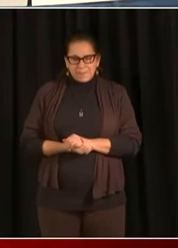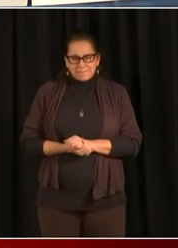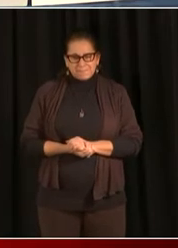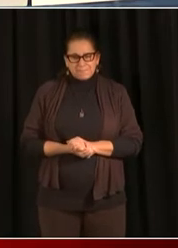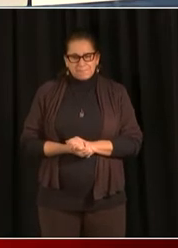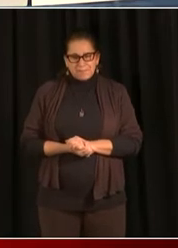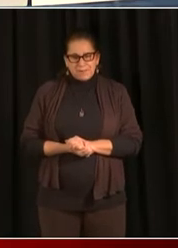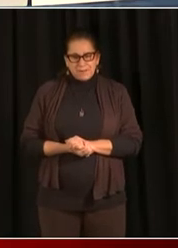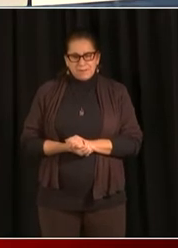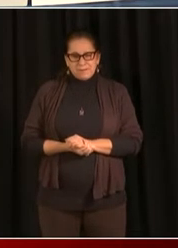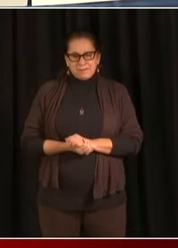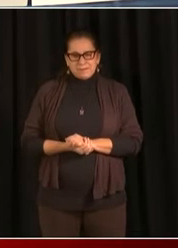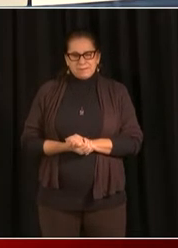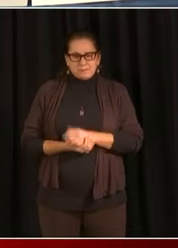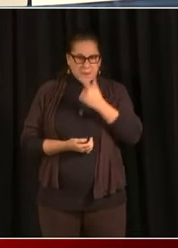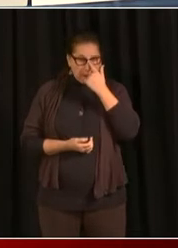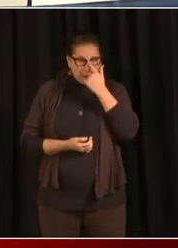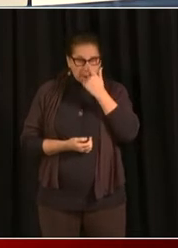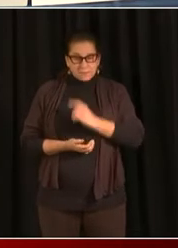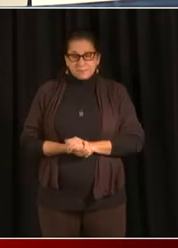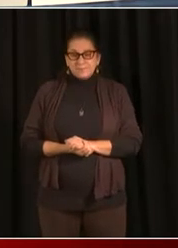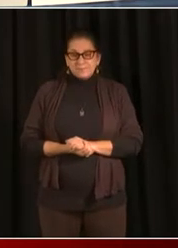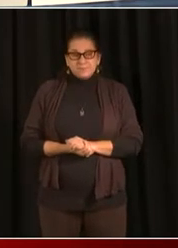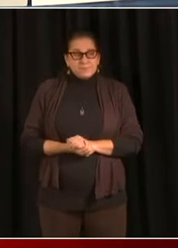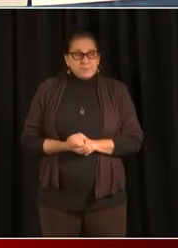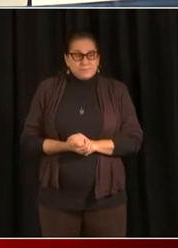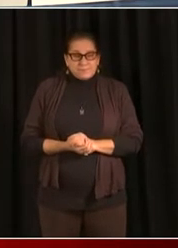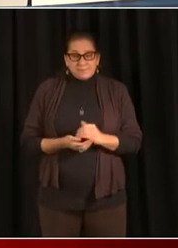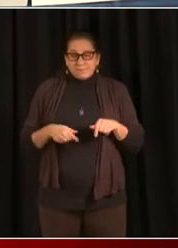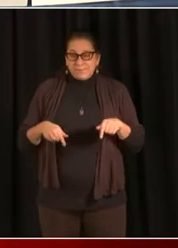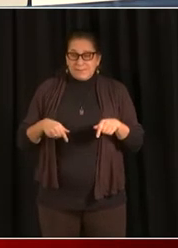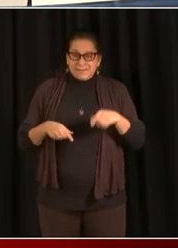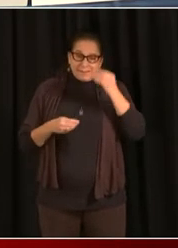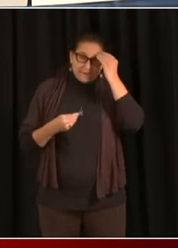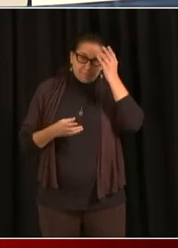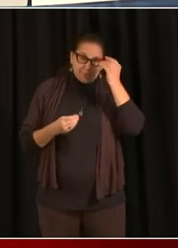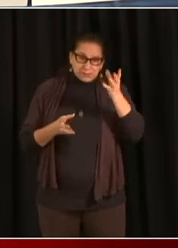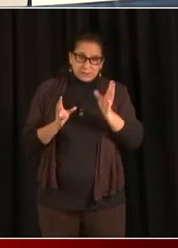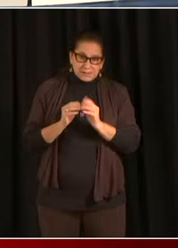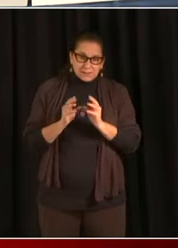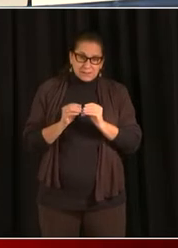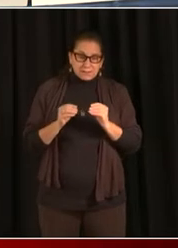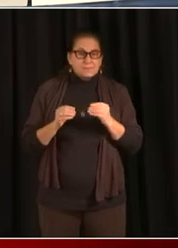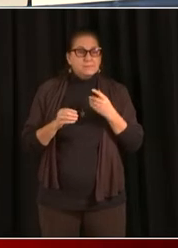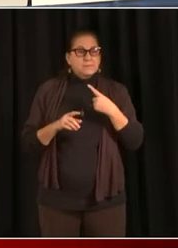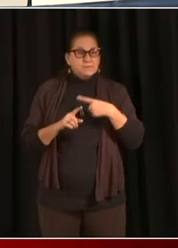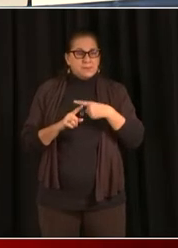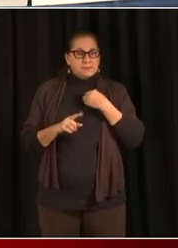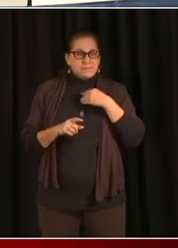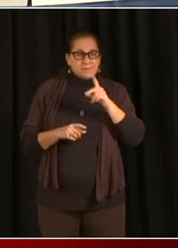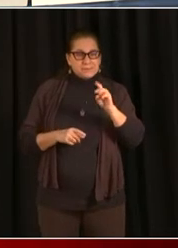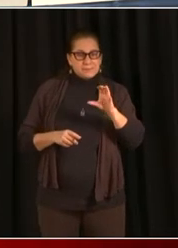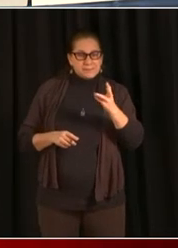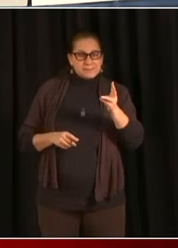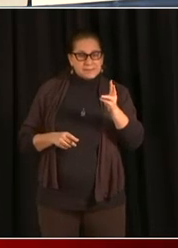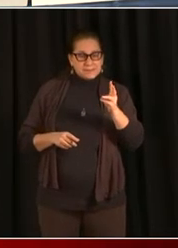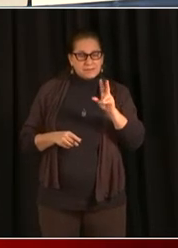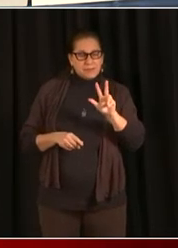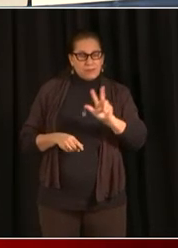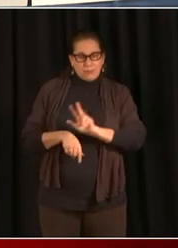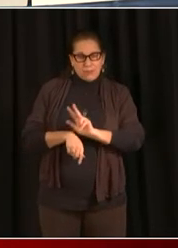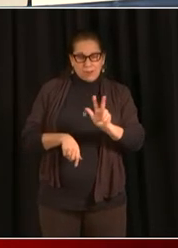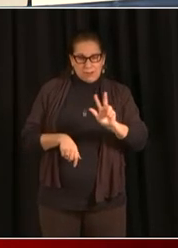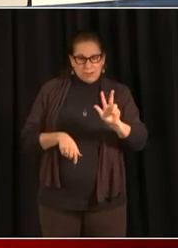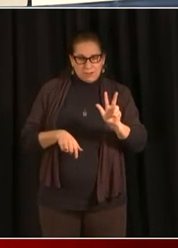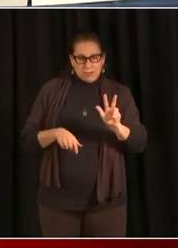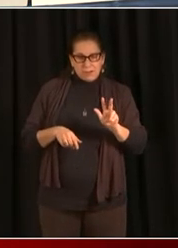is we are doing information sessions. The first information session is on December 16th. It's at 3 p.m. And then we